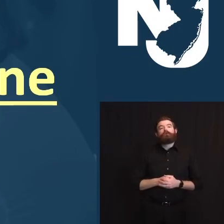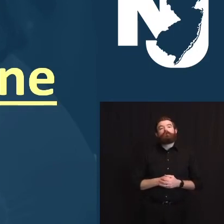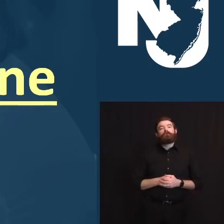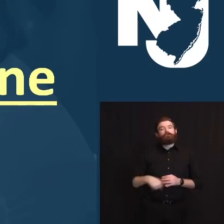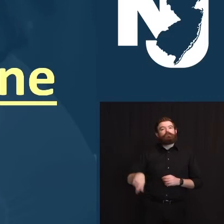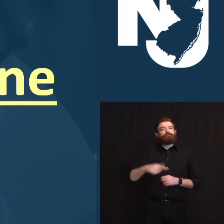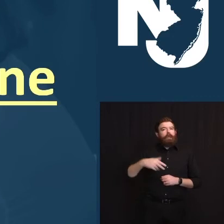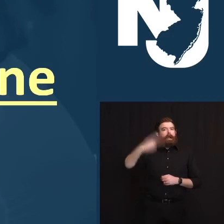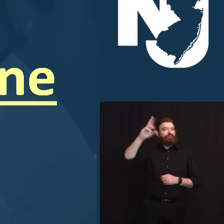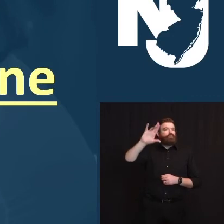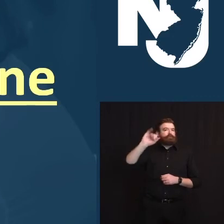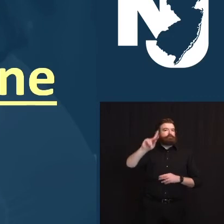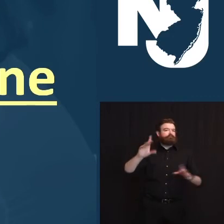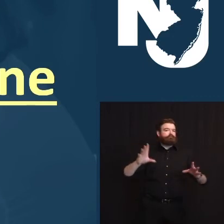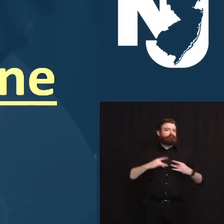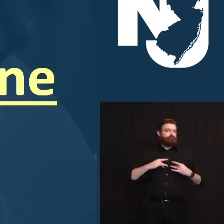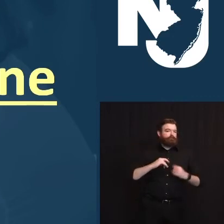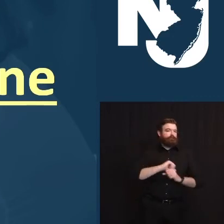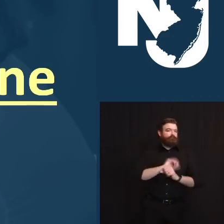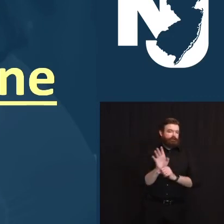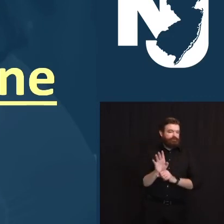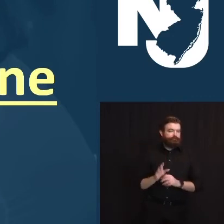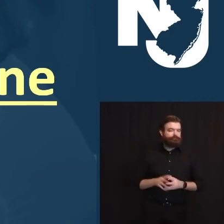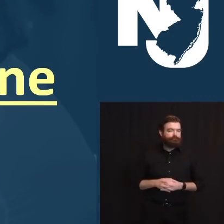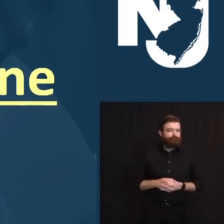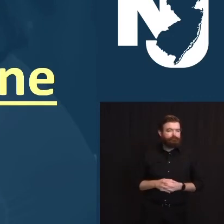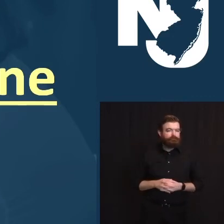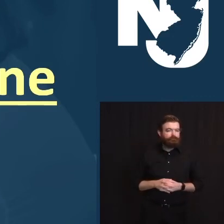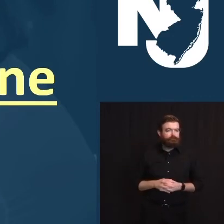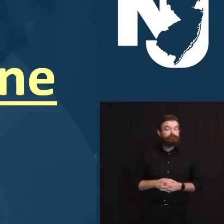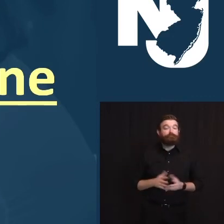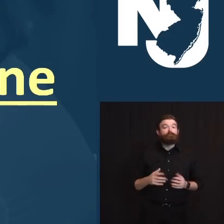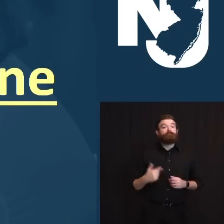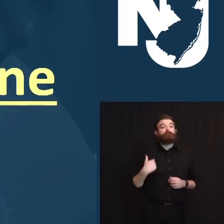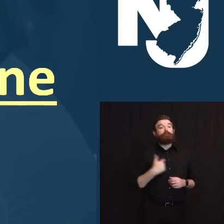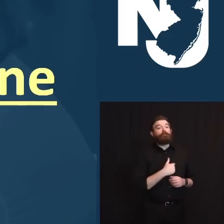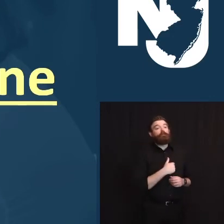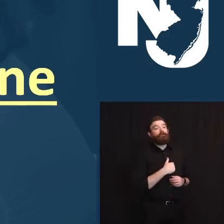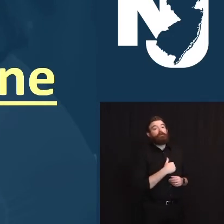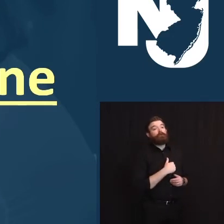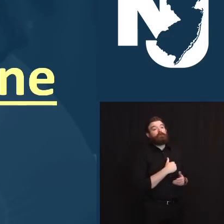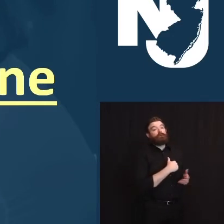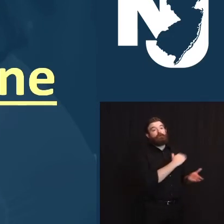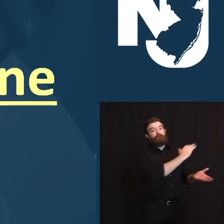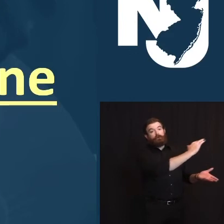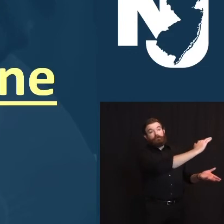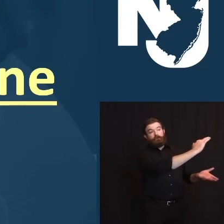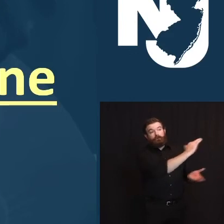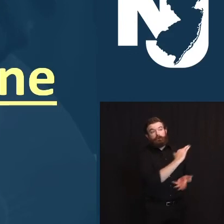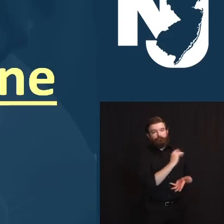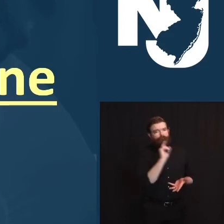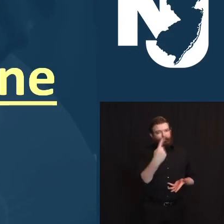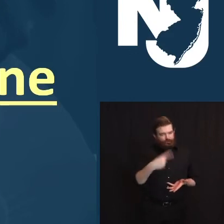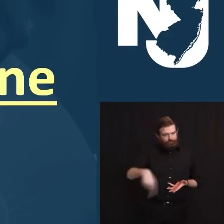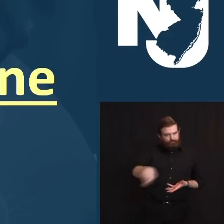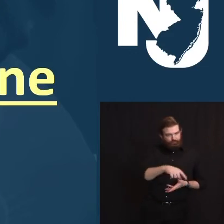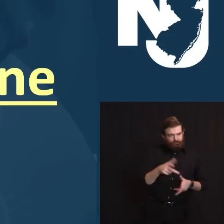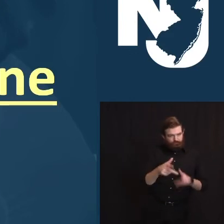further limited our initial supply that we can send elsewhere. Remember, this now goes back into December.